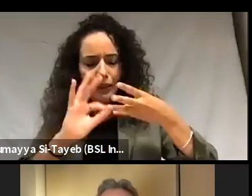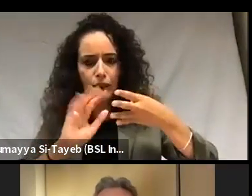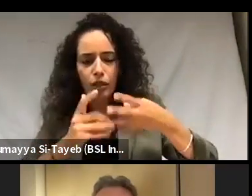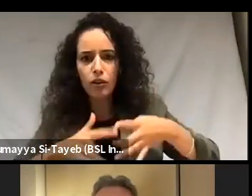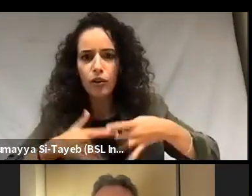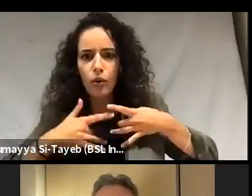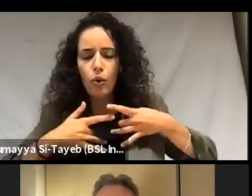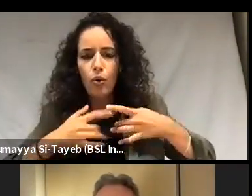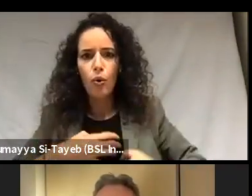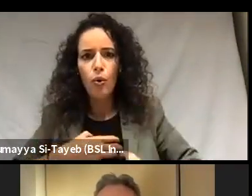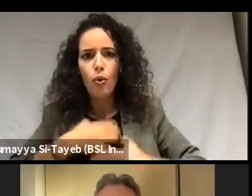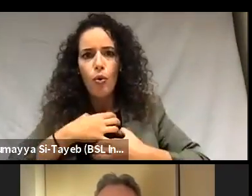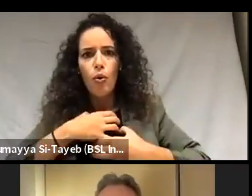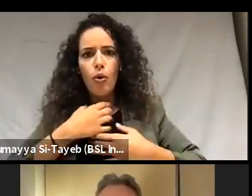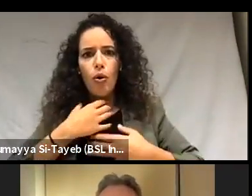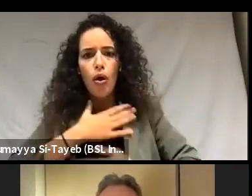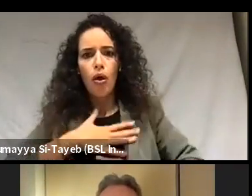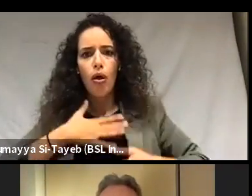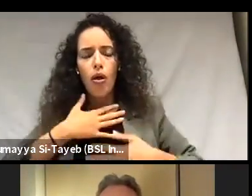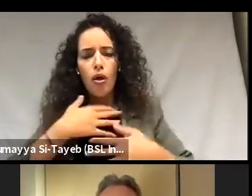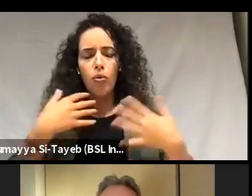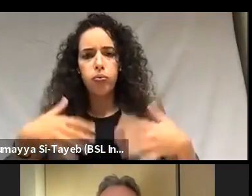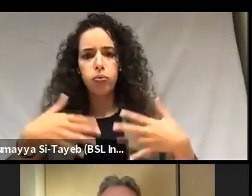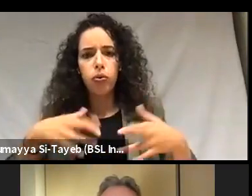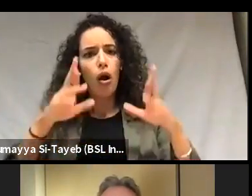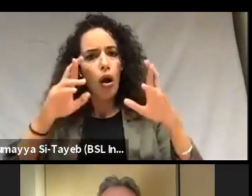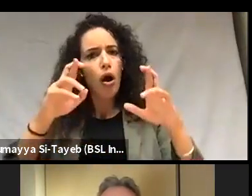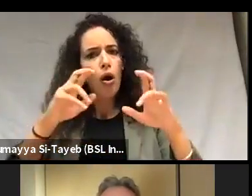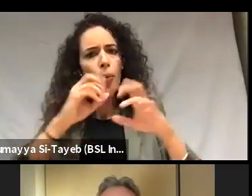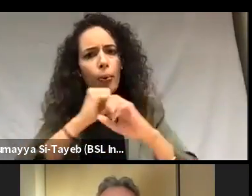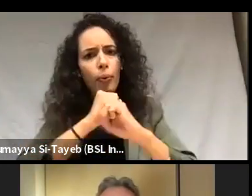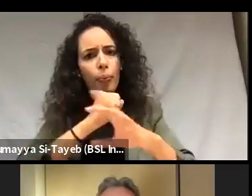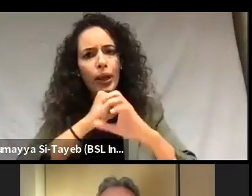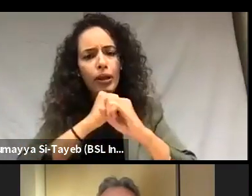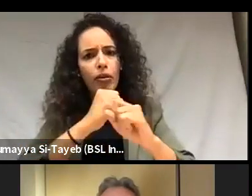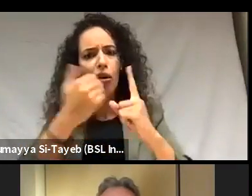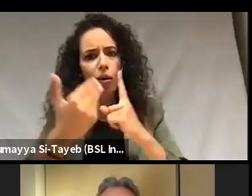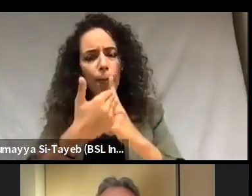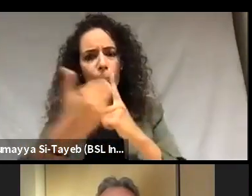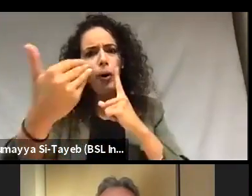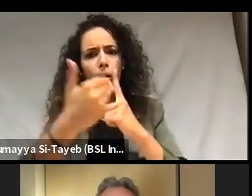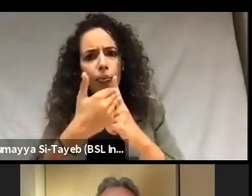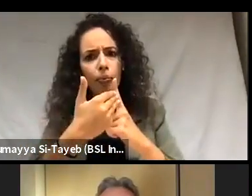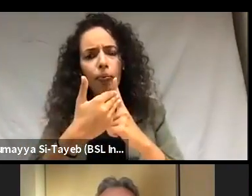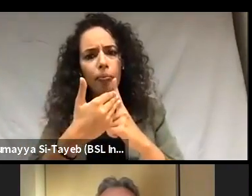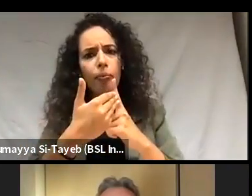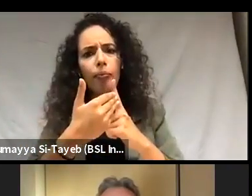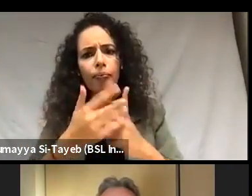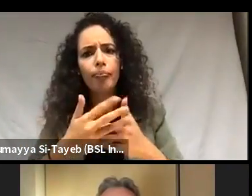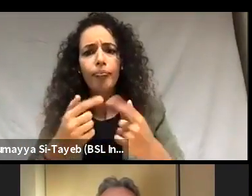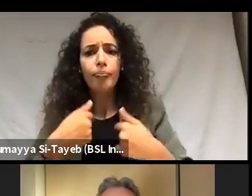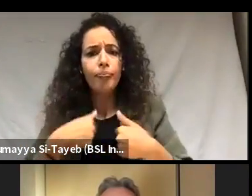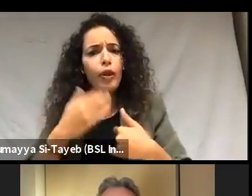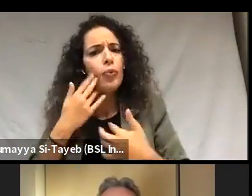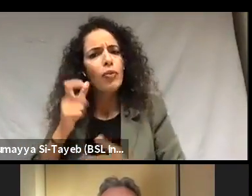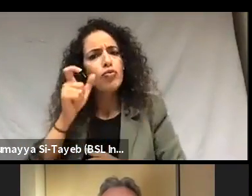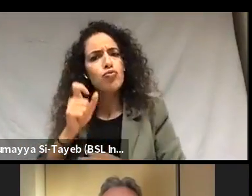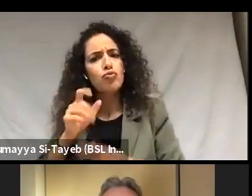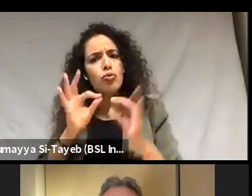I hope that the media will take notice of them. John, I was a graduate student in Bristol,